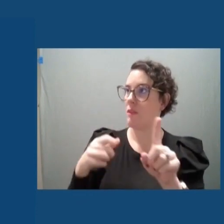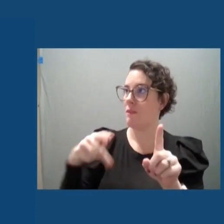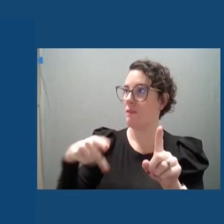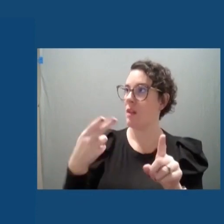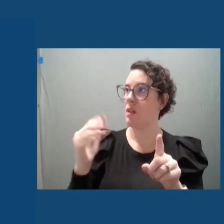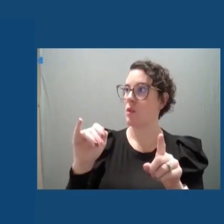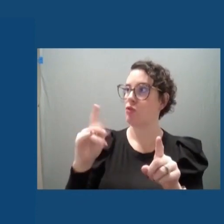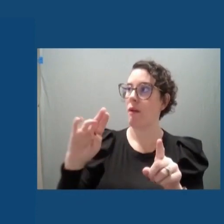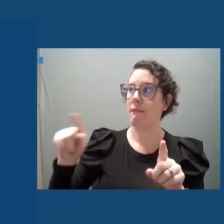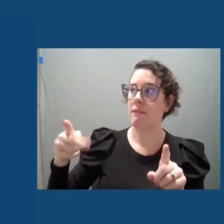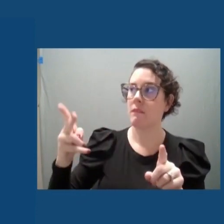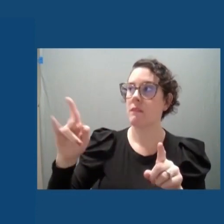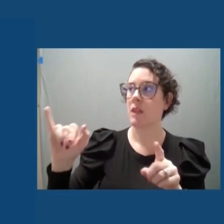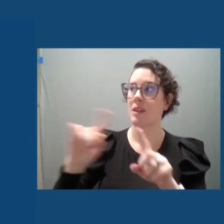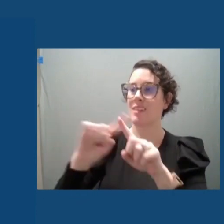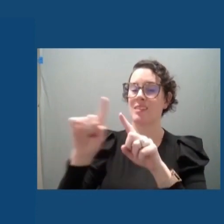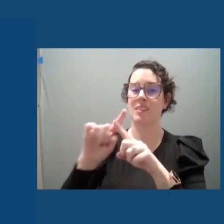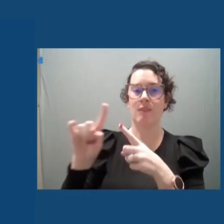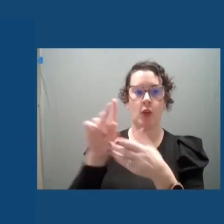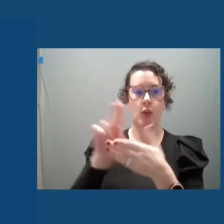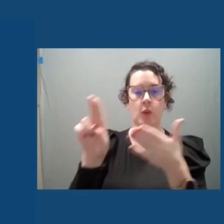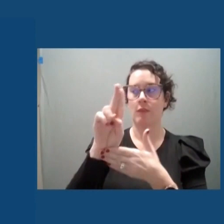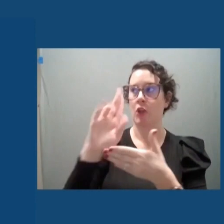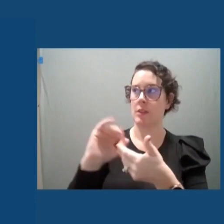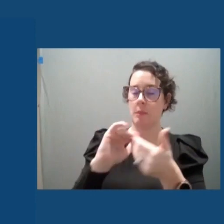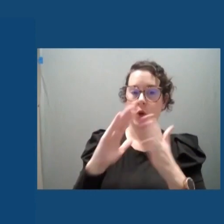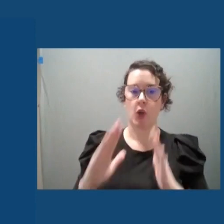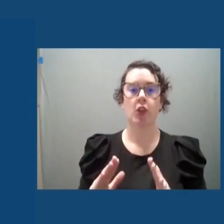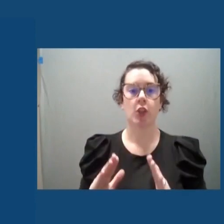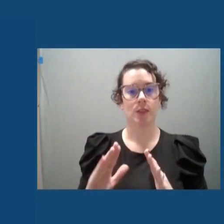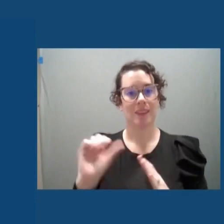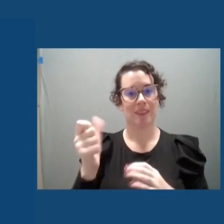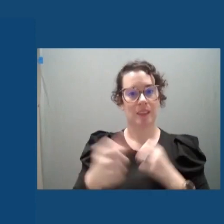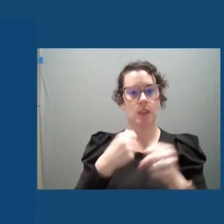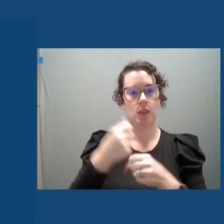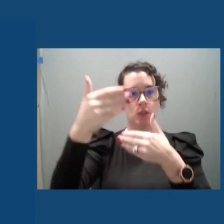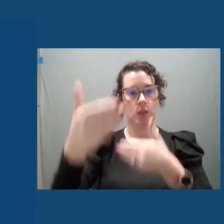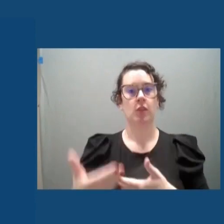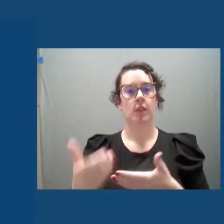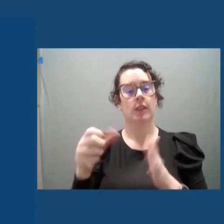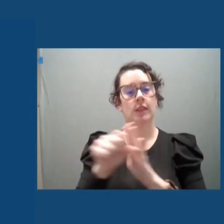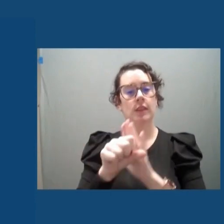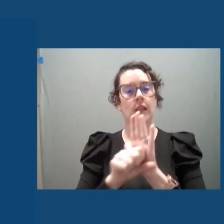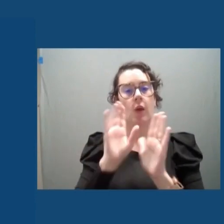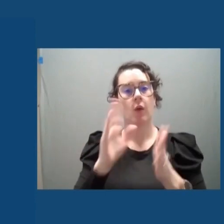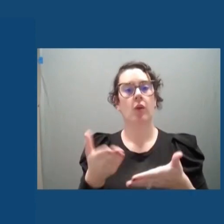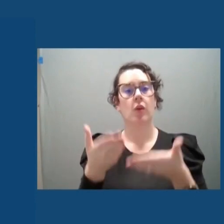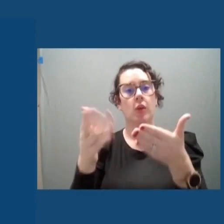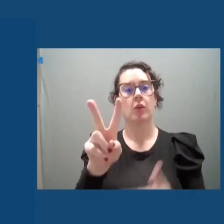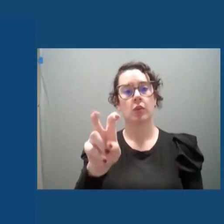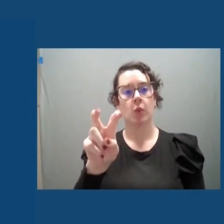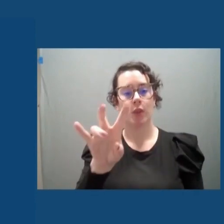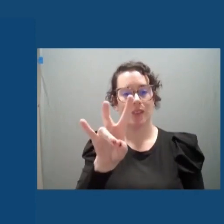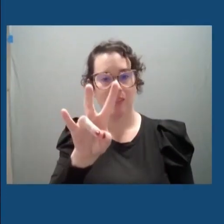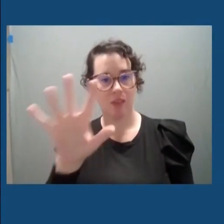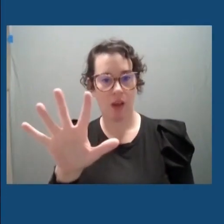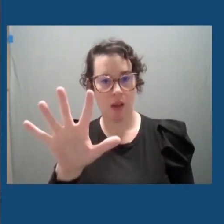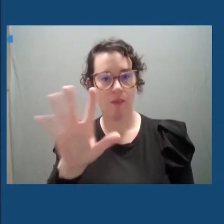partners. And over the next decade, the state will commit up to $275 million to the